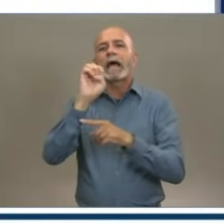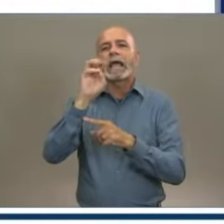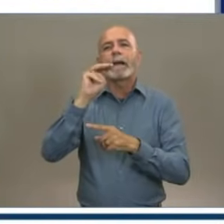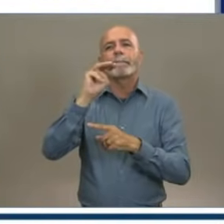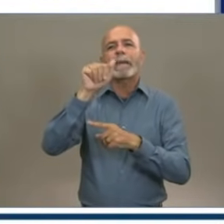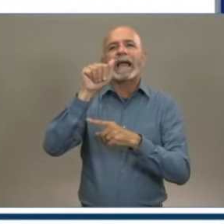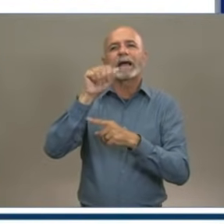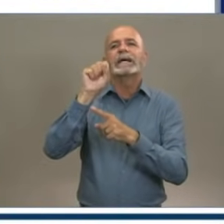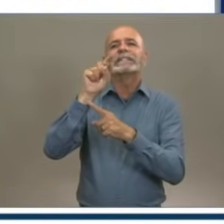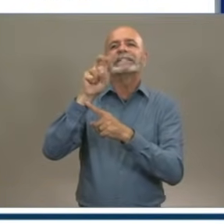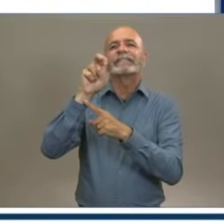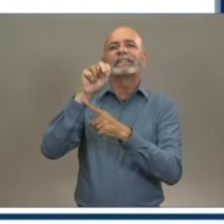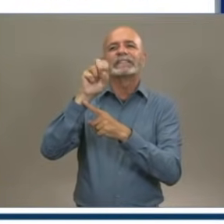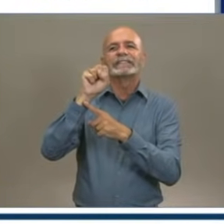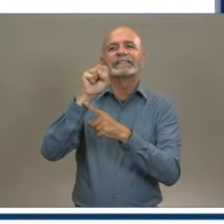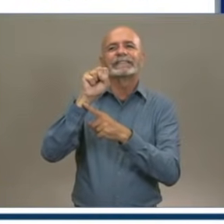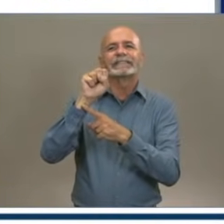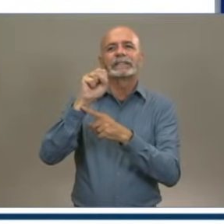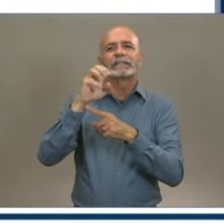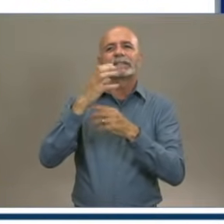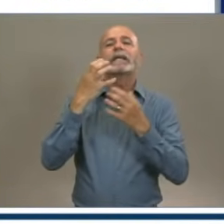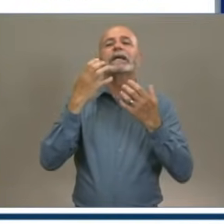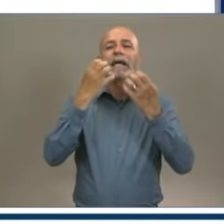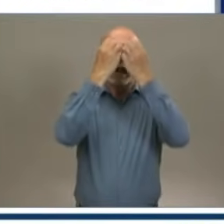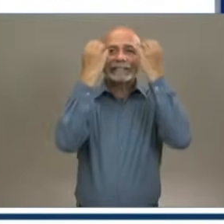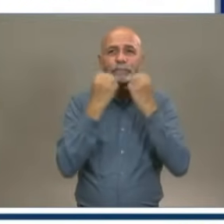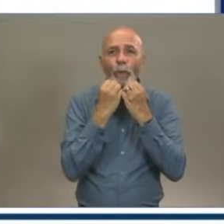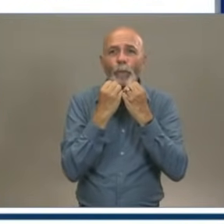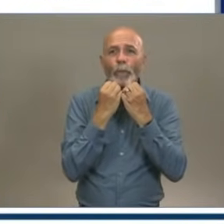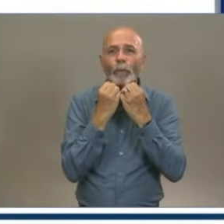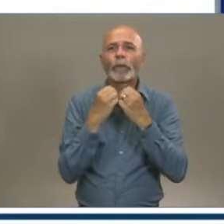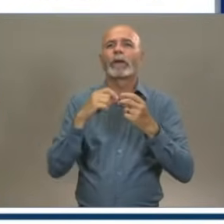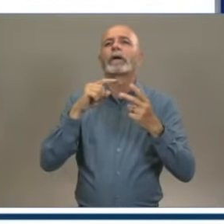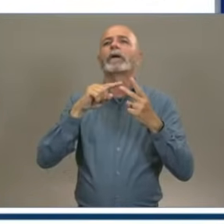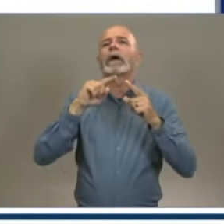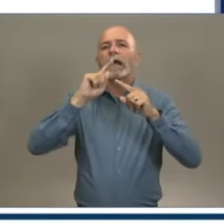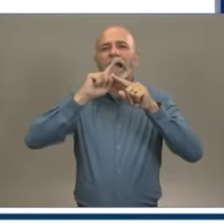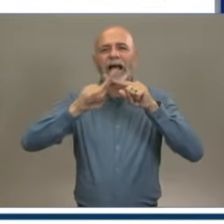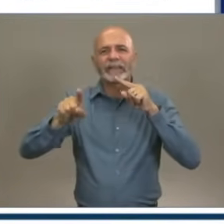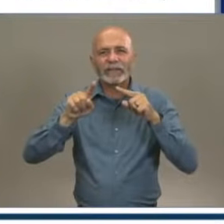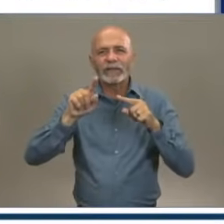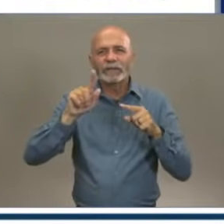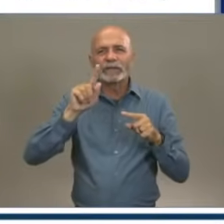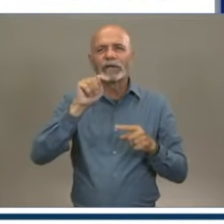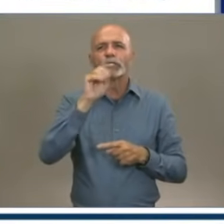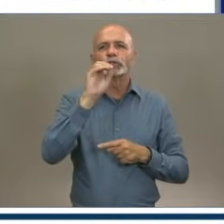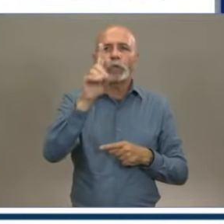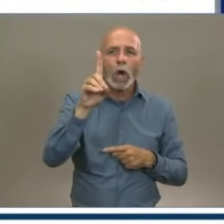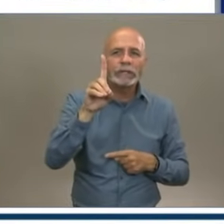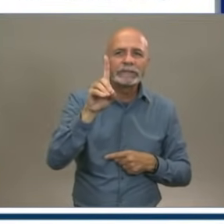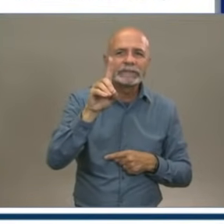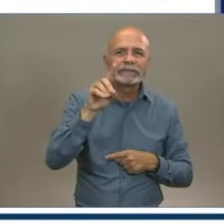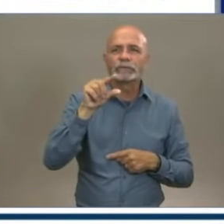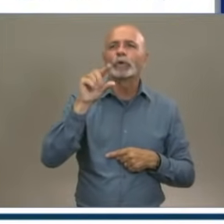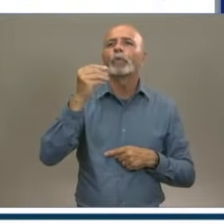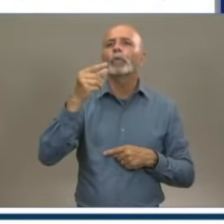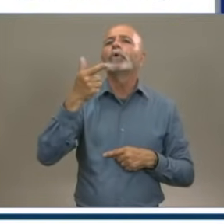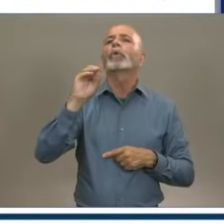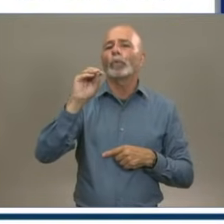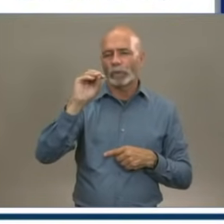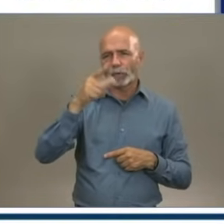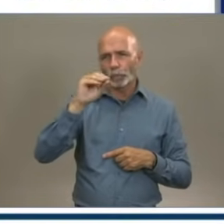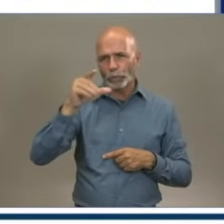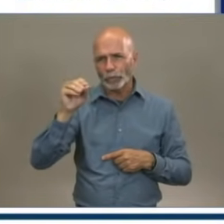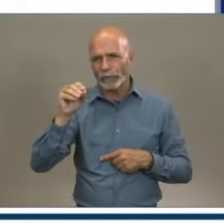fiddler Morgan Toney from Wagmatcook, and hip-hop artist Todd Gugu from Waigoma First Nation, otherwise known as Shift from